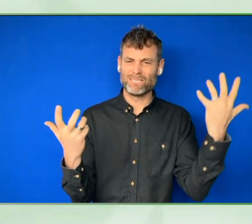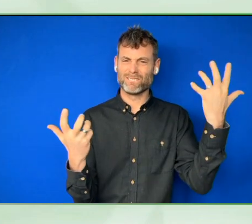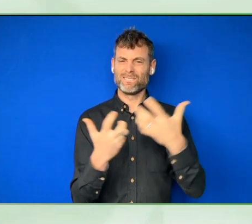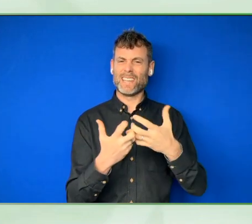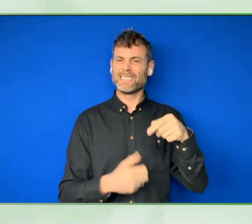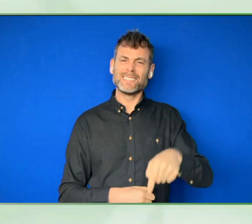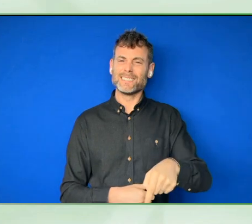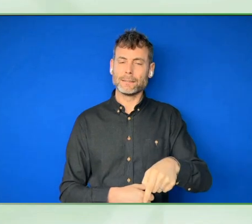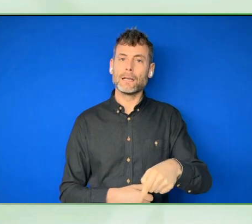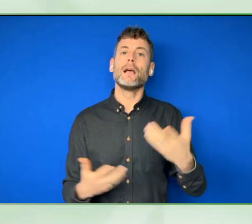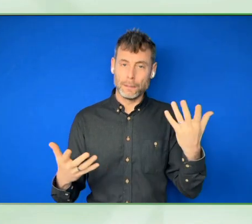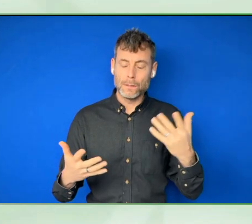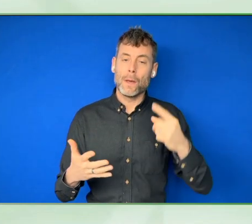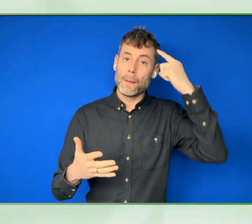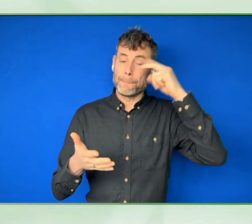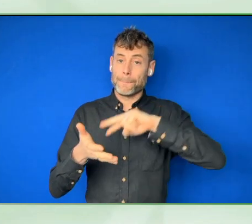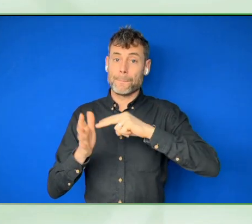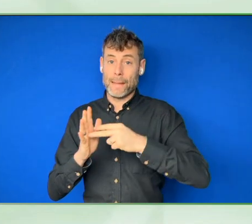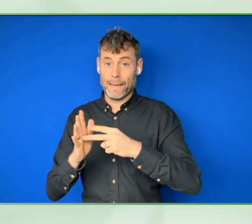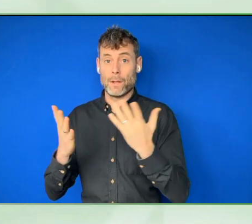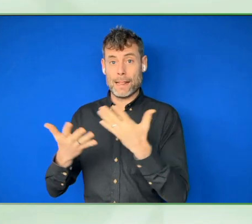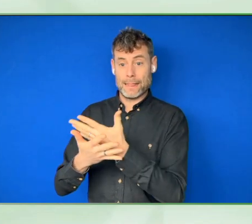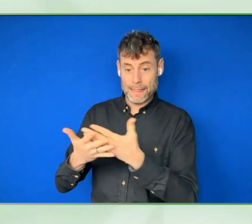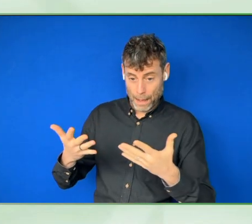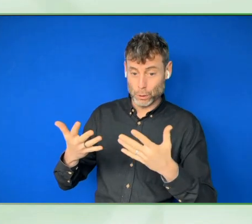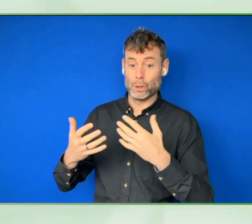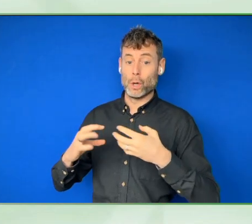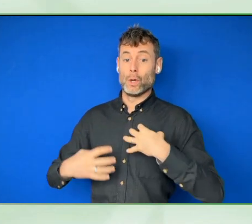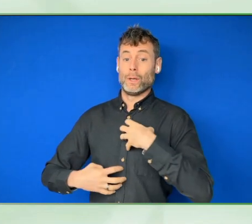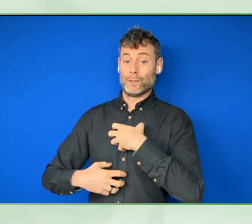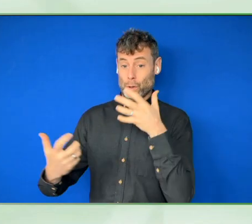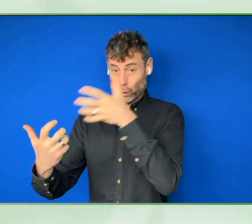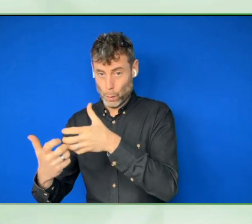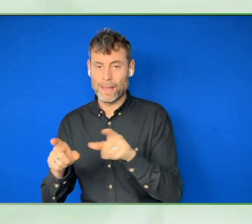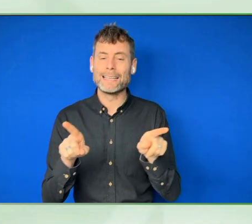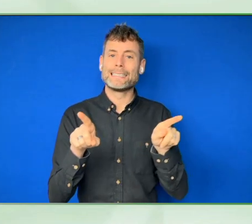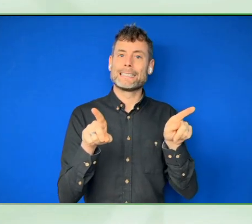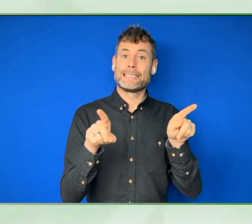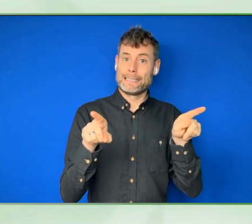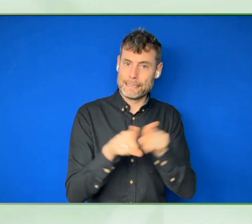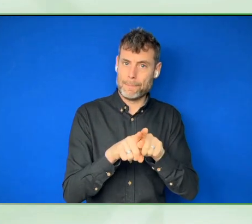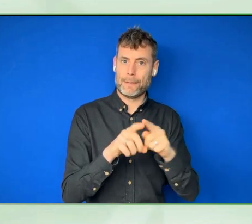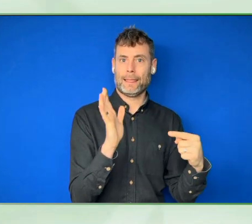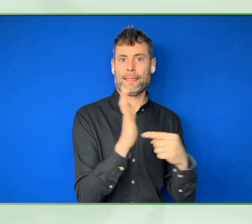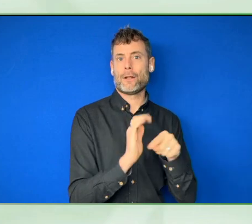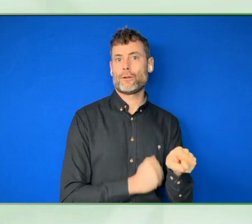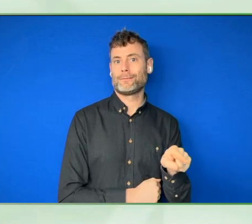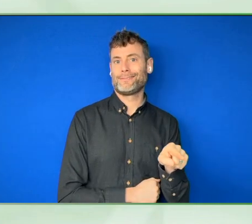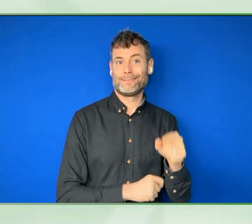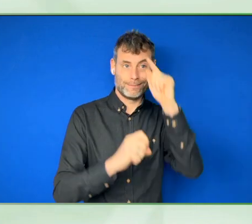really help us with. And also there are situations when it can actually be ineffective and